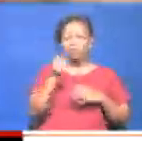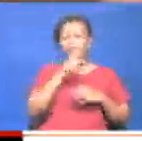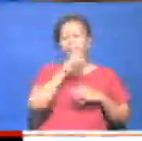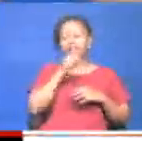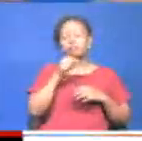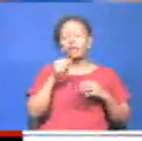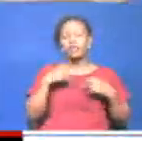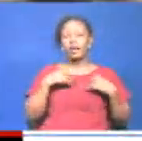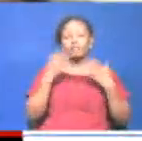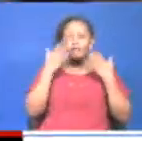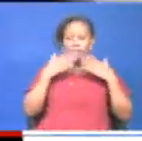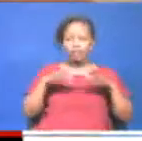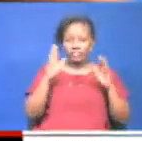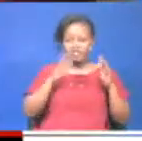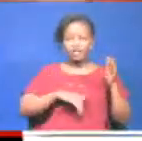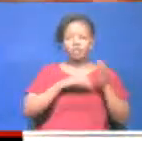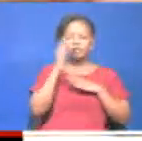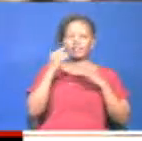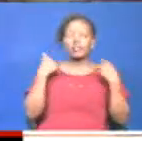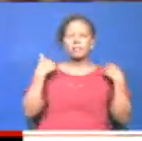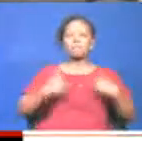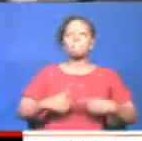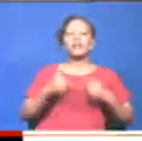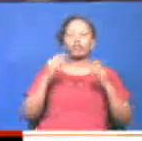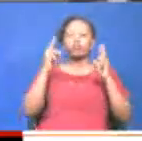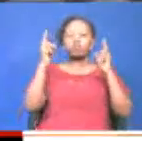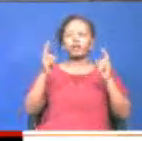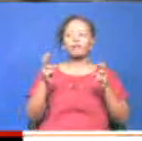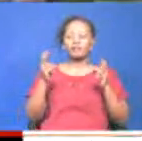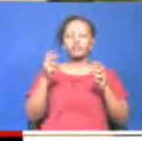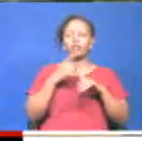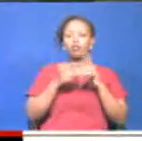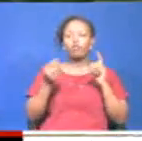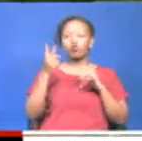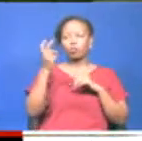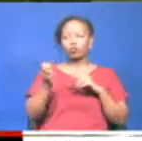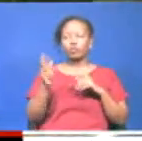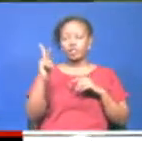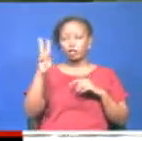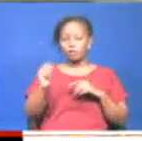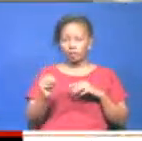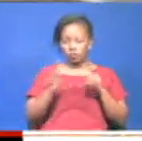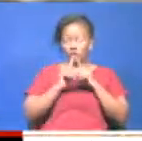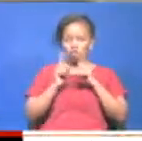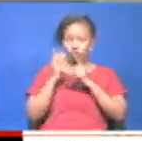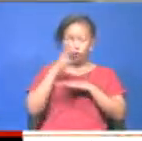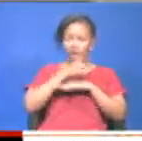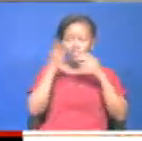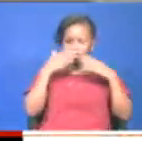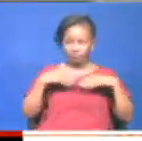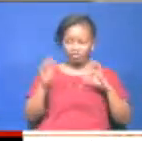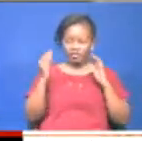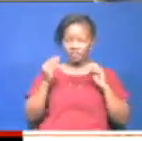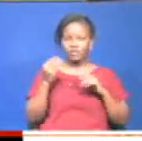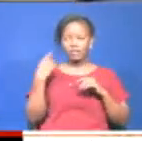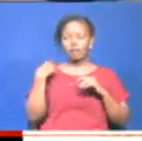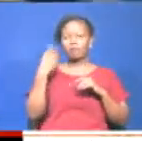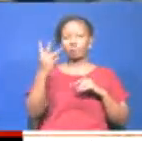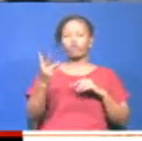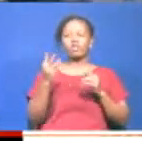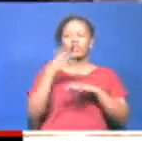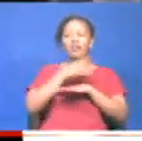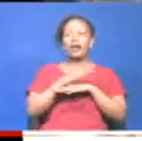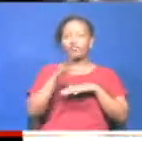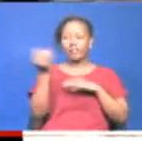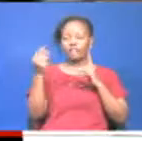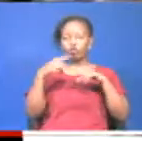the medal bracket in 20 kilometers race, walk finals after finishing fourth behind Japan's duo of Toshikazu Yamanishi